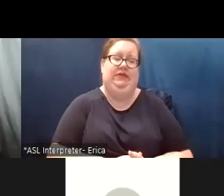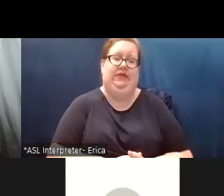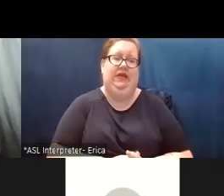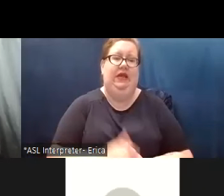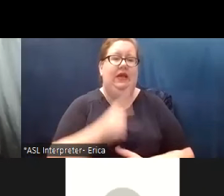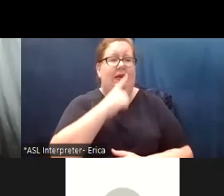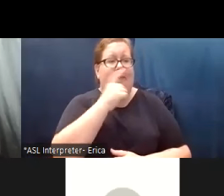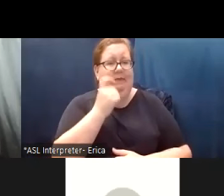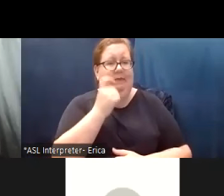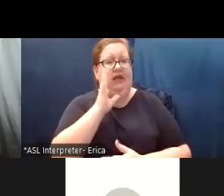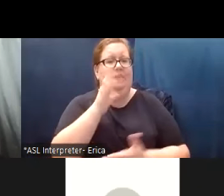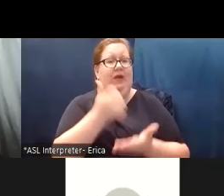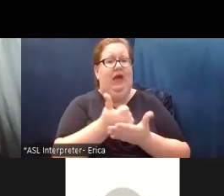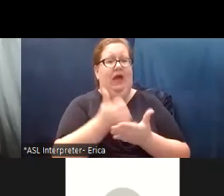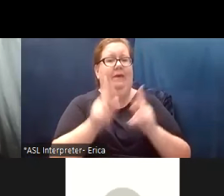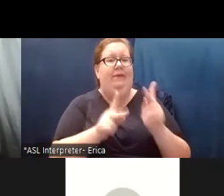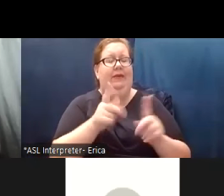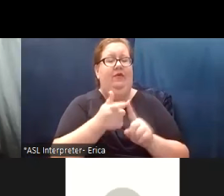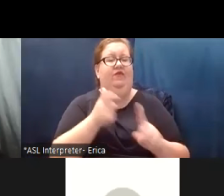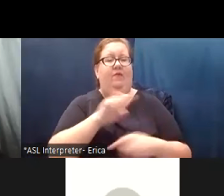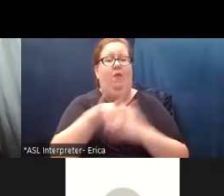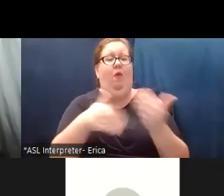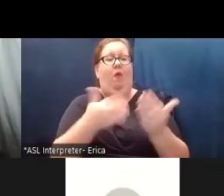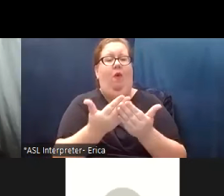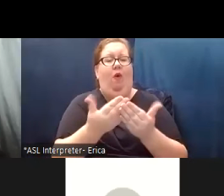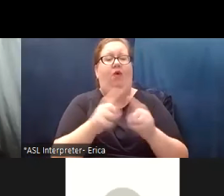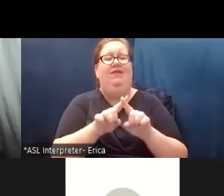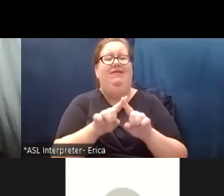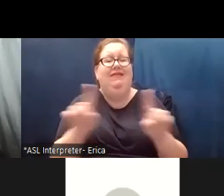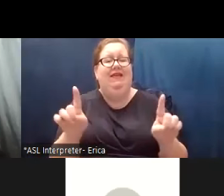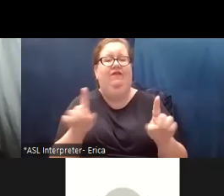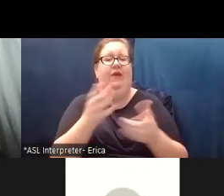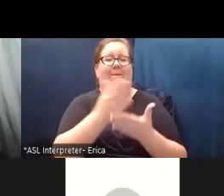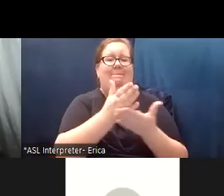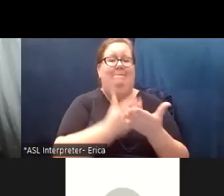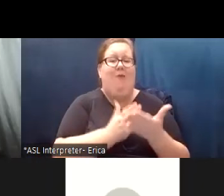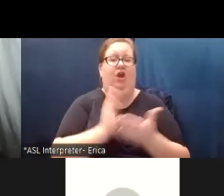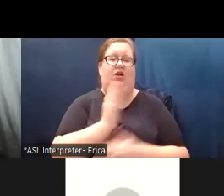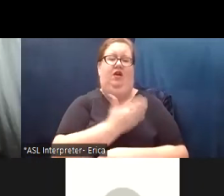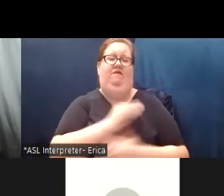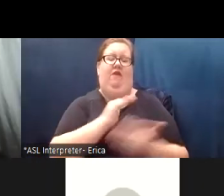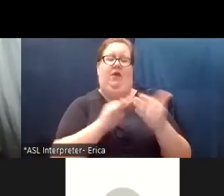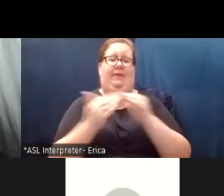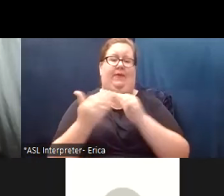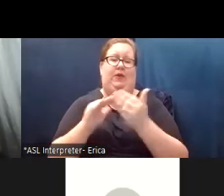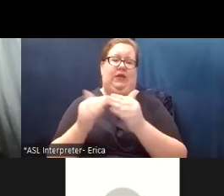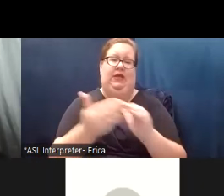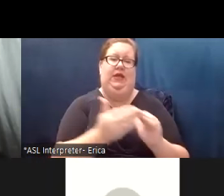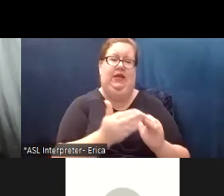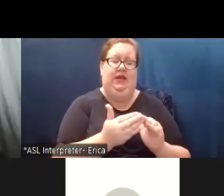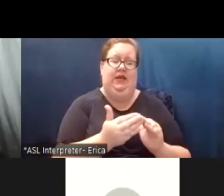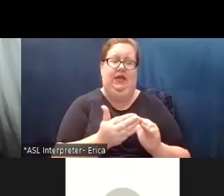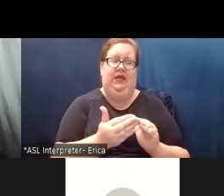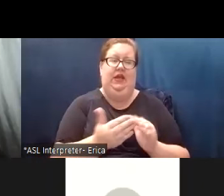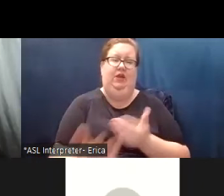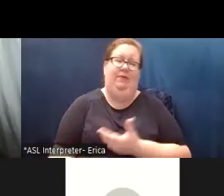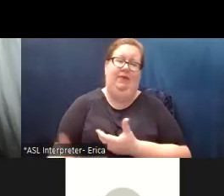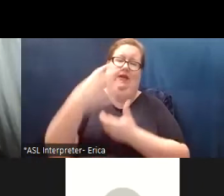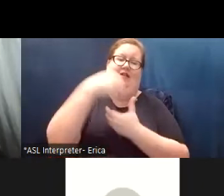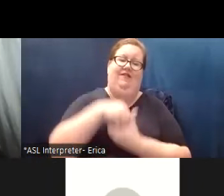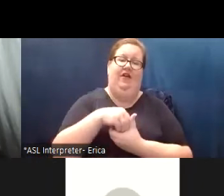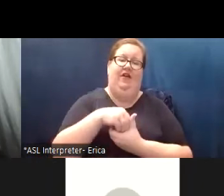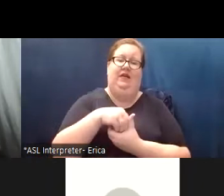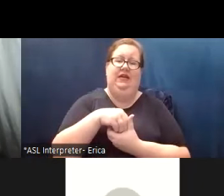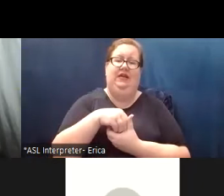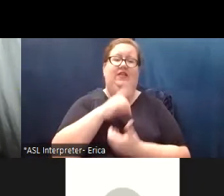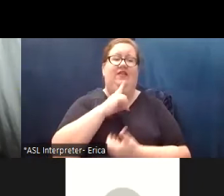because it would help people from all different parts of our community be buying into the fact that